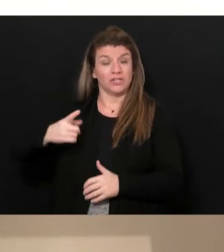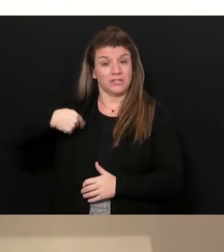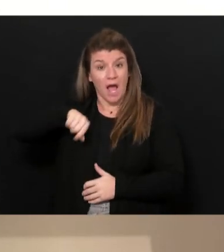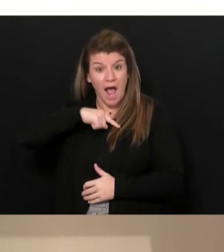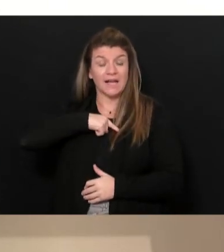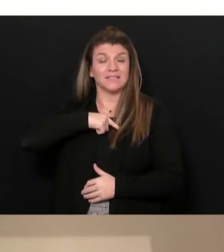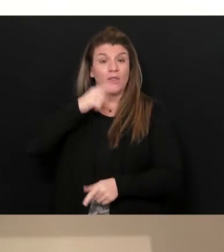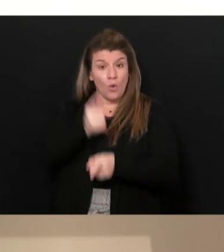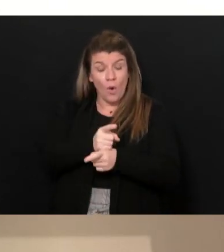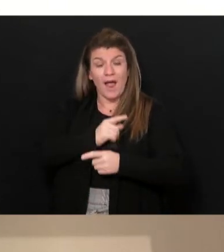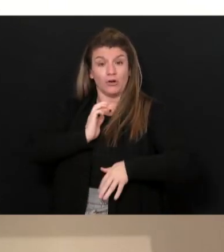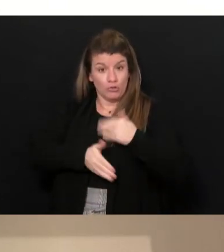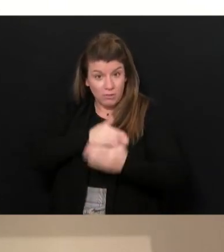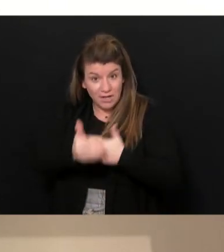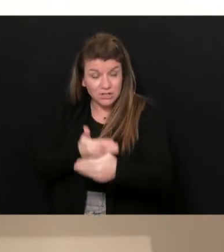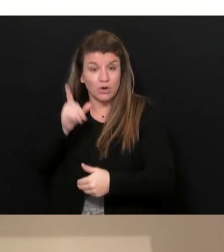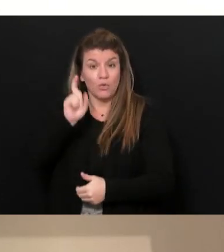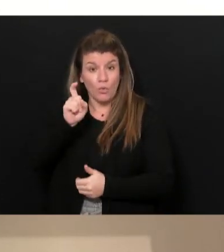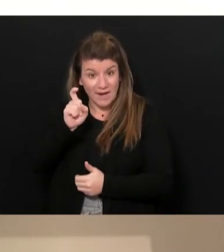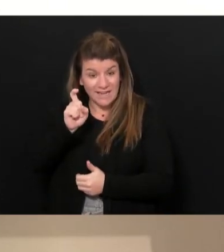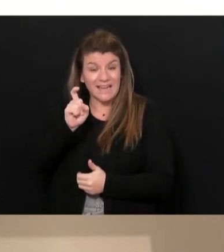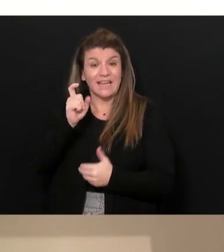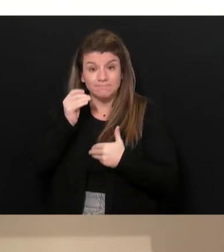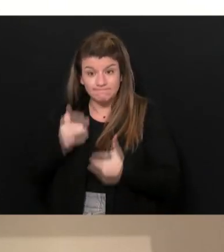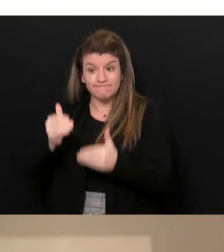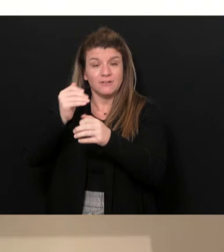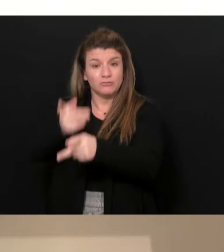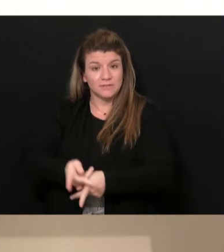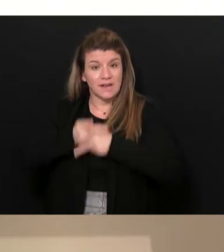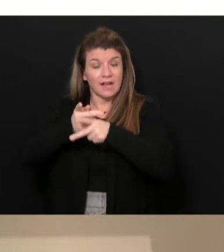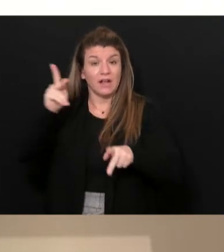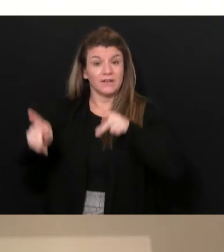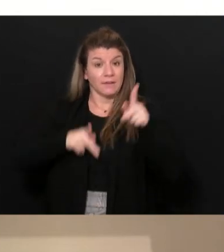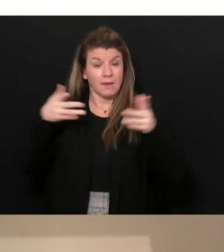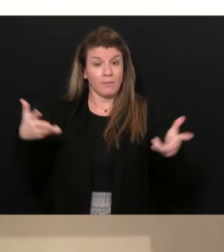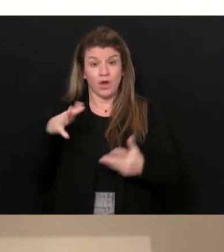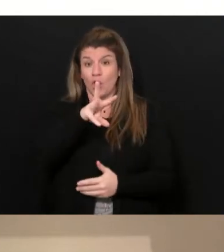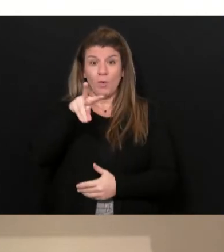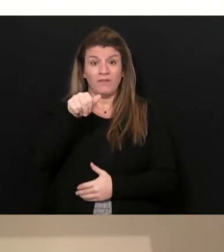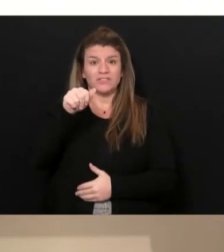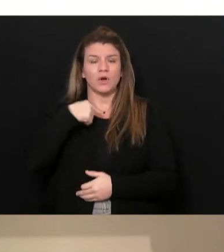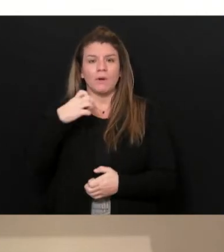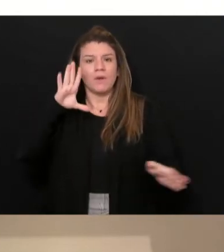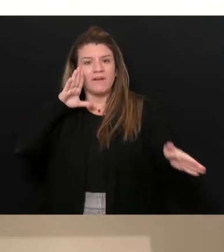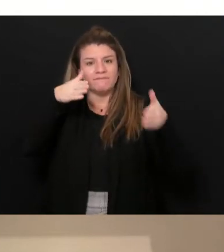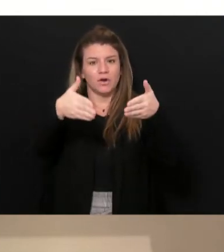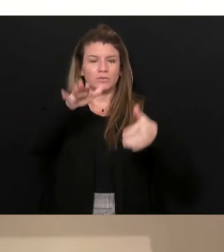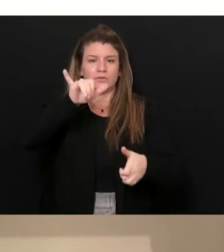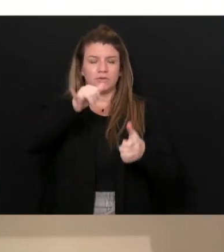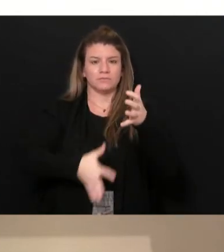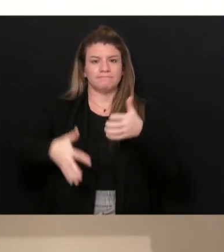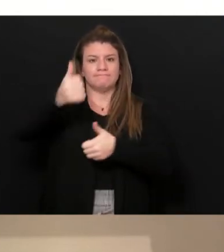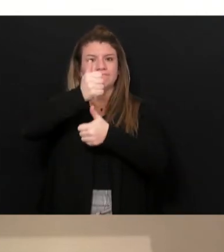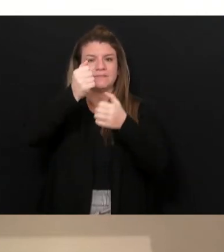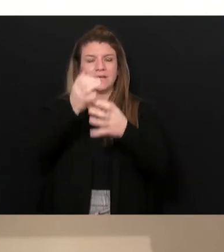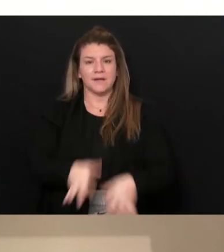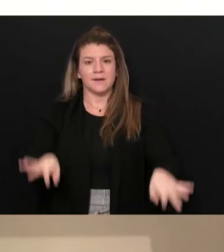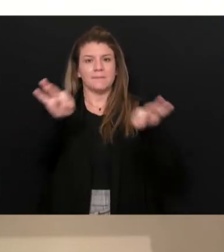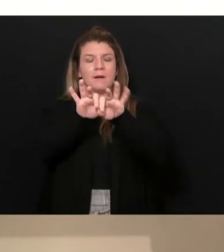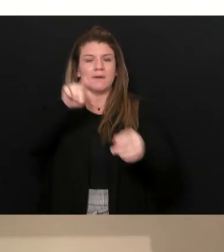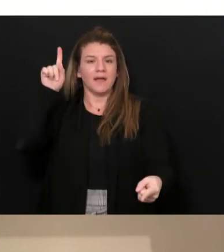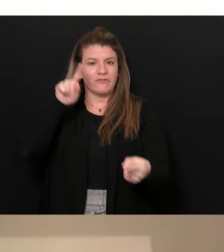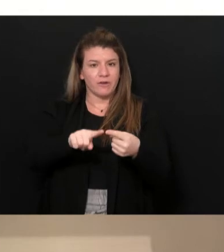the direction that we need to go to take care of the people of West Virginia and to stay focused on those principles of minimizing the